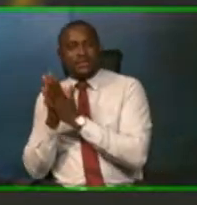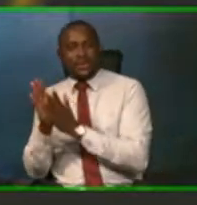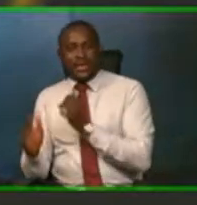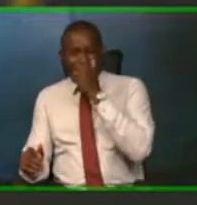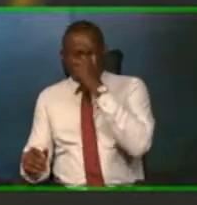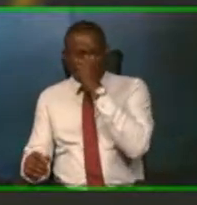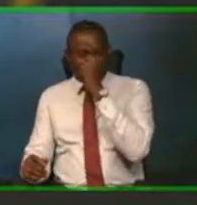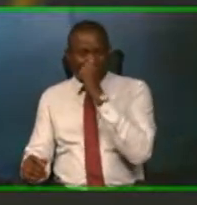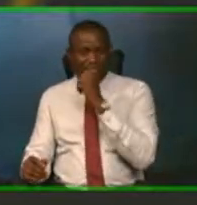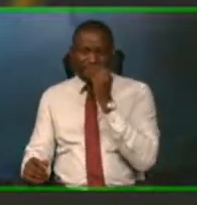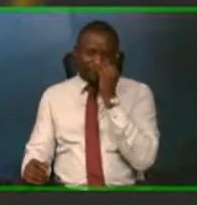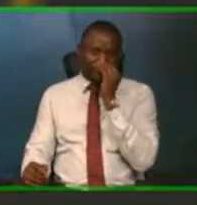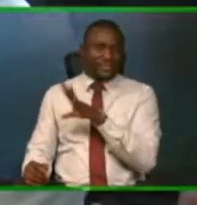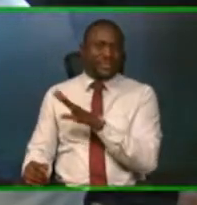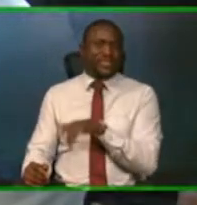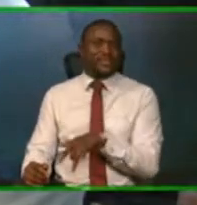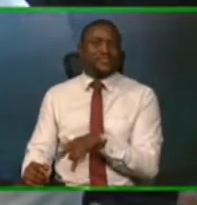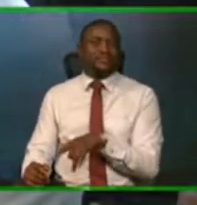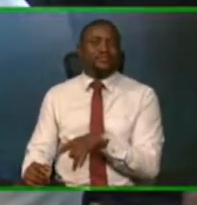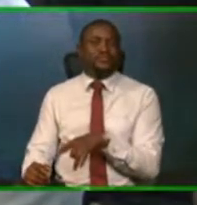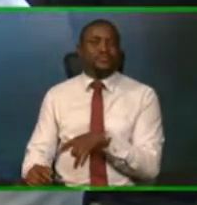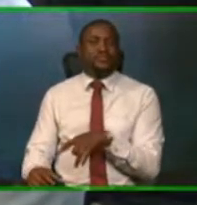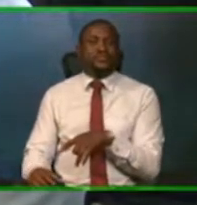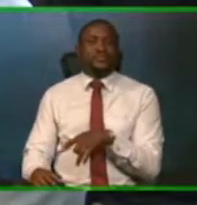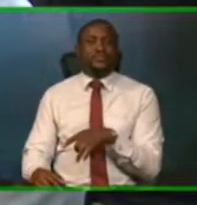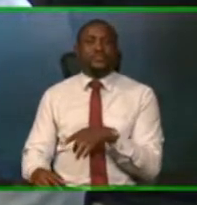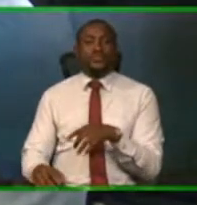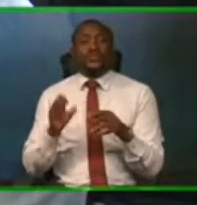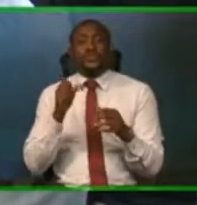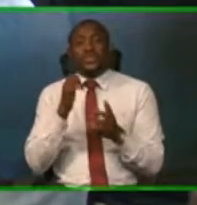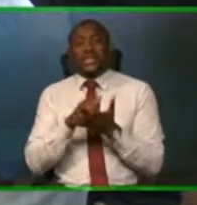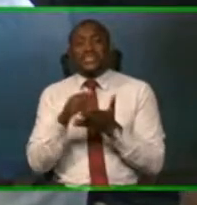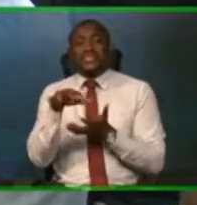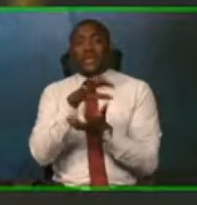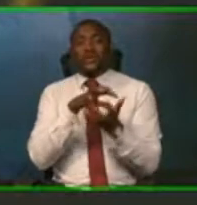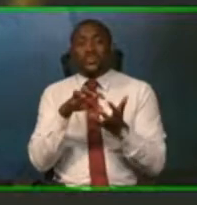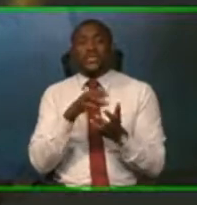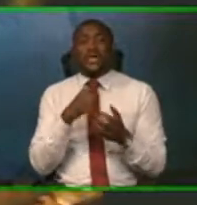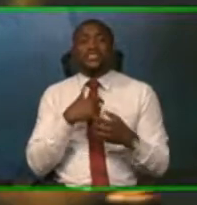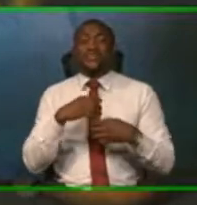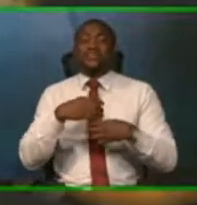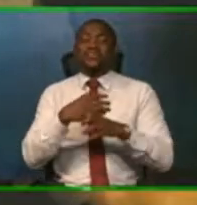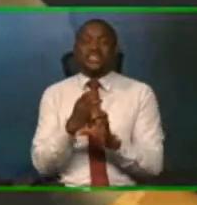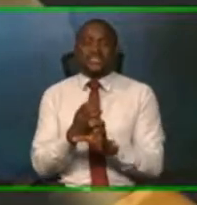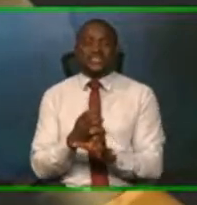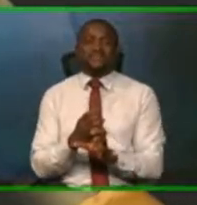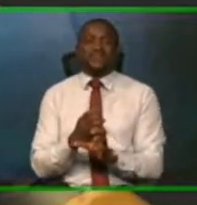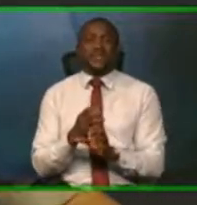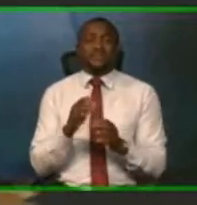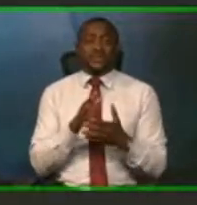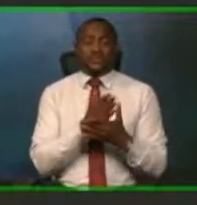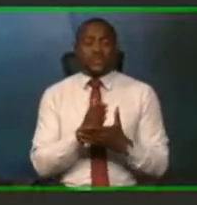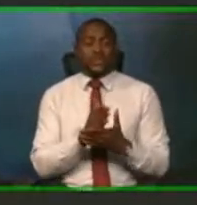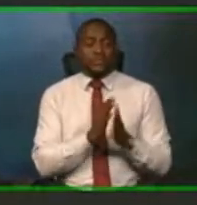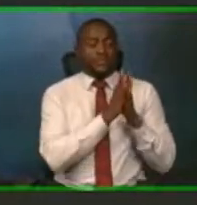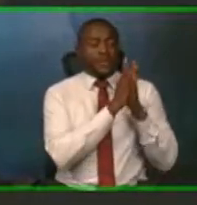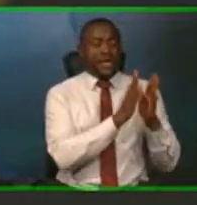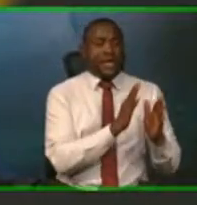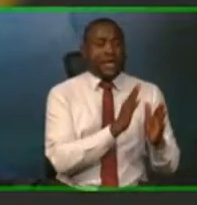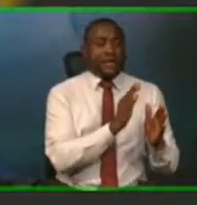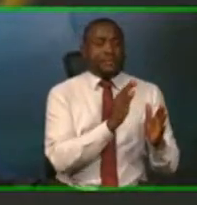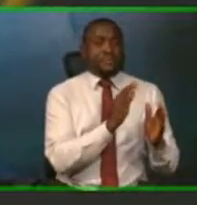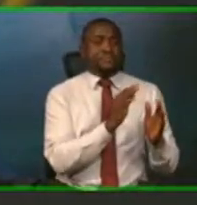Are we together now? So the dichotomy has been created between the prayer ministry and then the